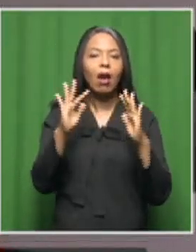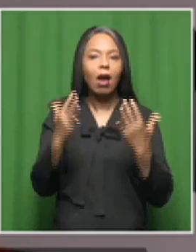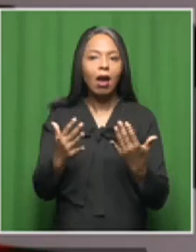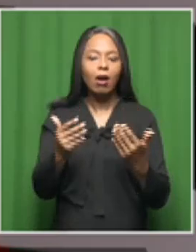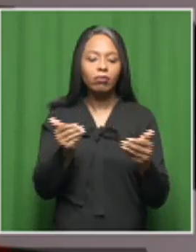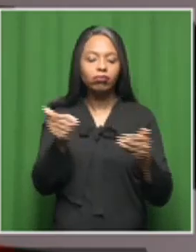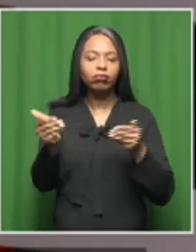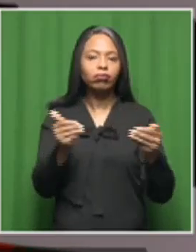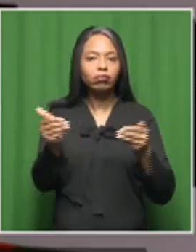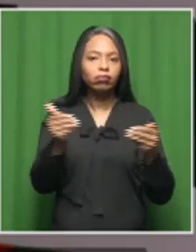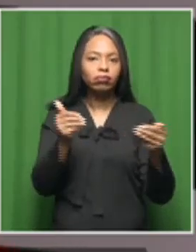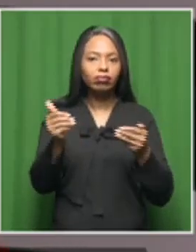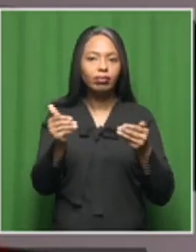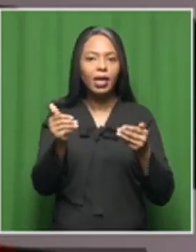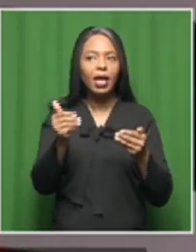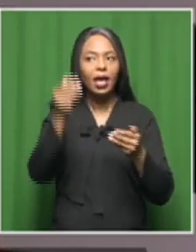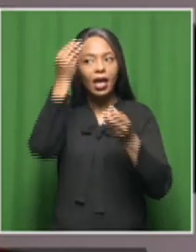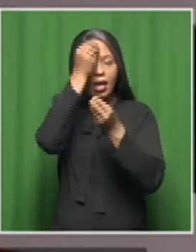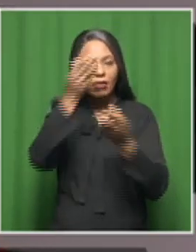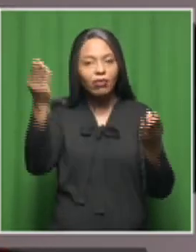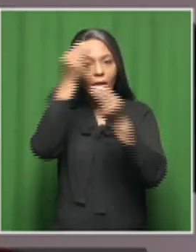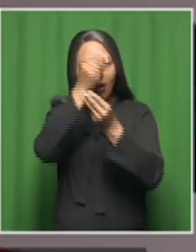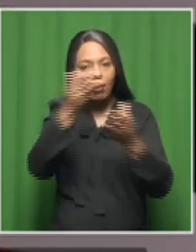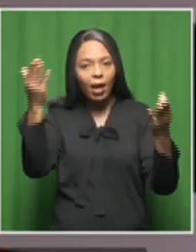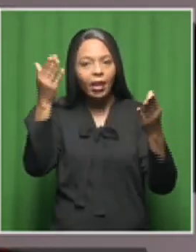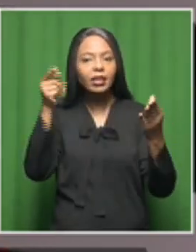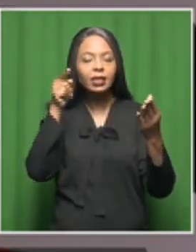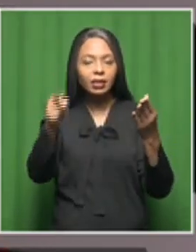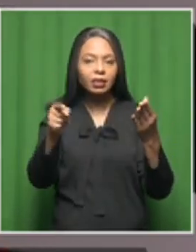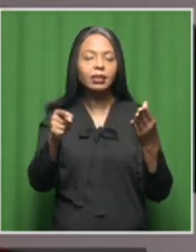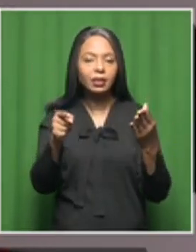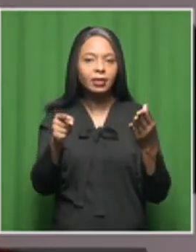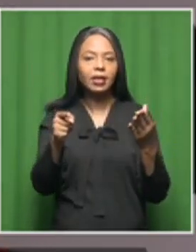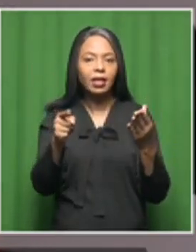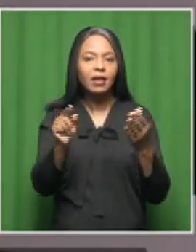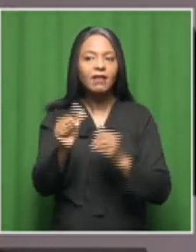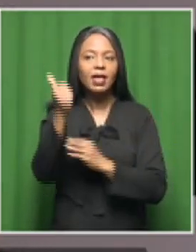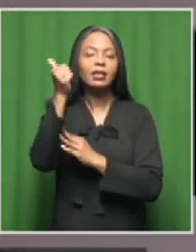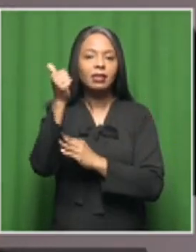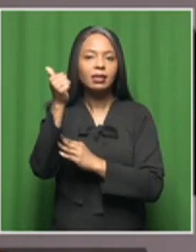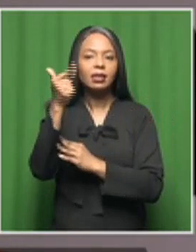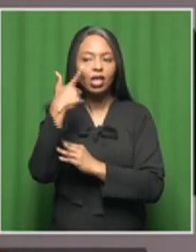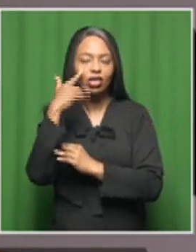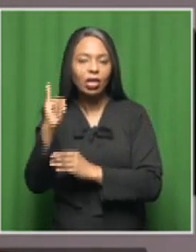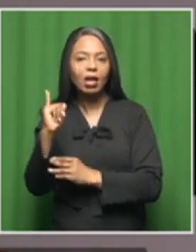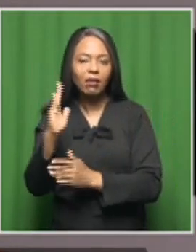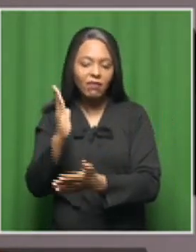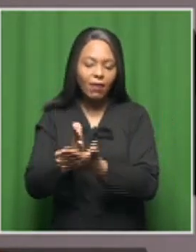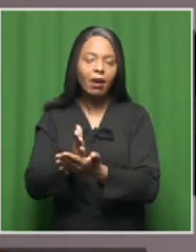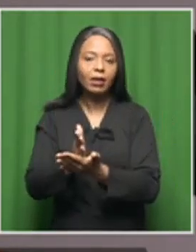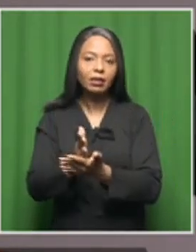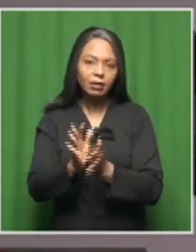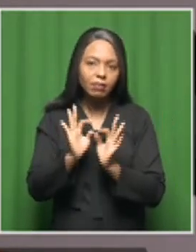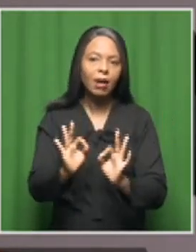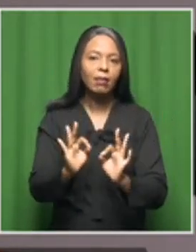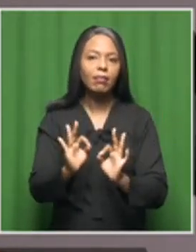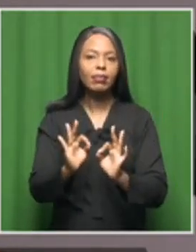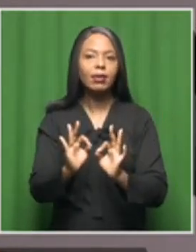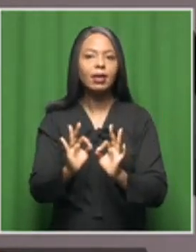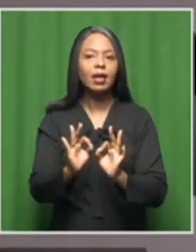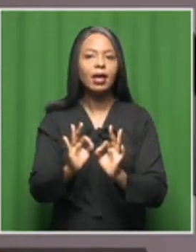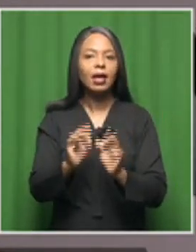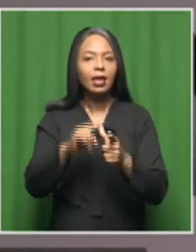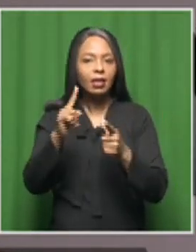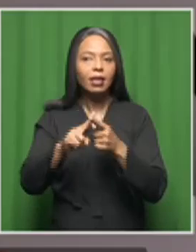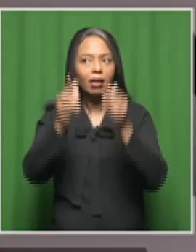accountability, with fact-checking, and broadly with information integrity. So we expect